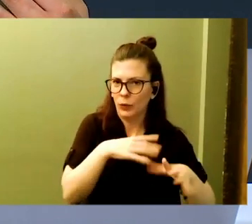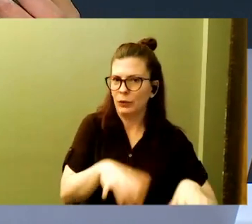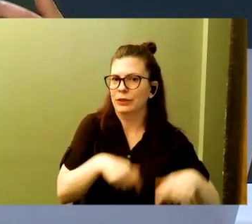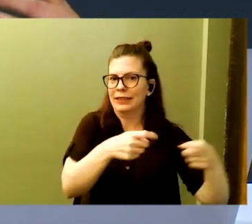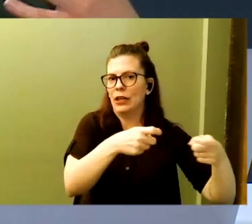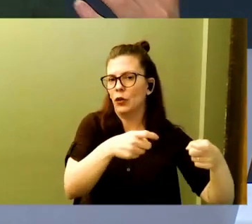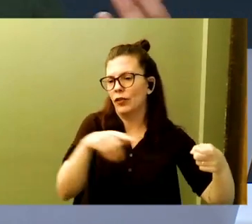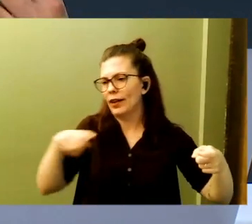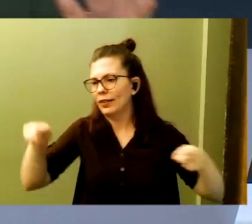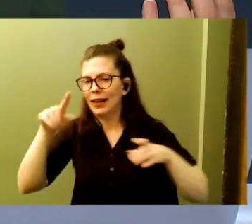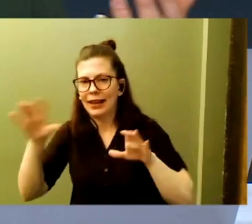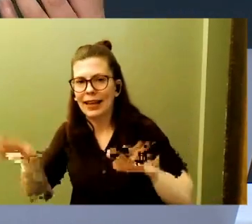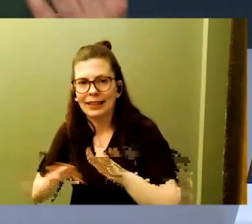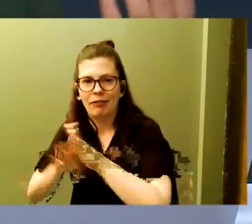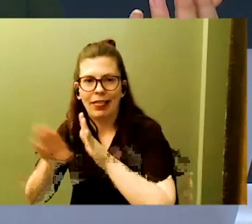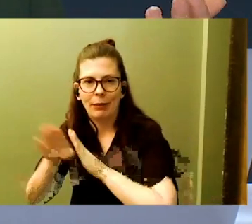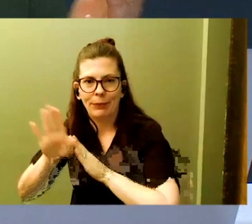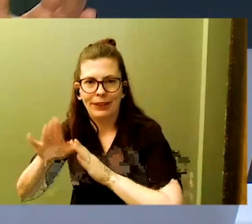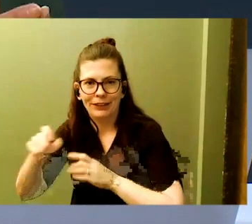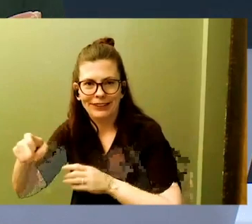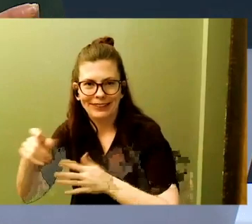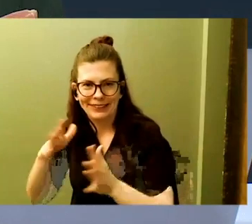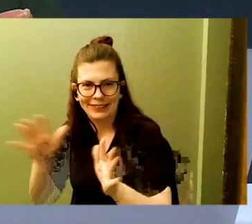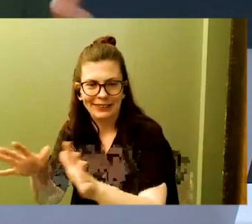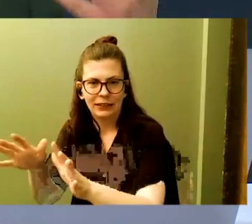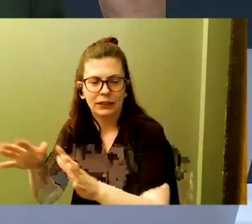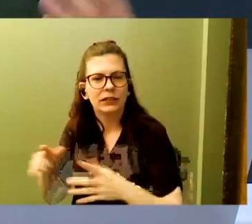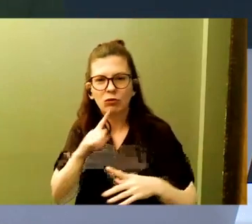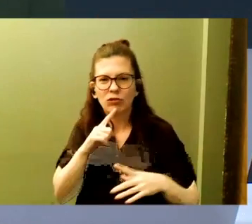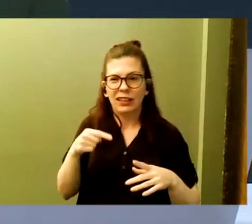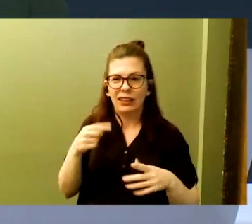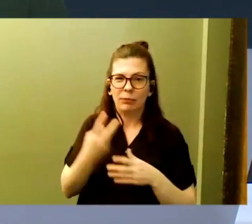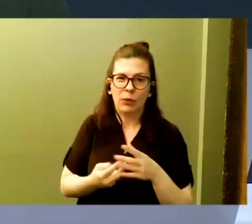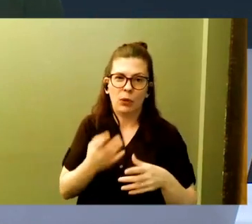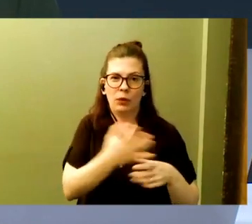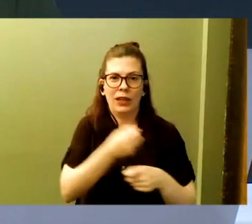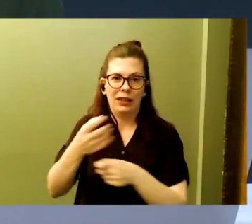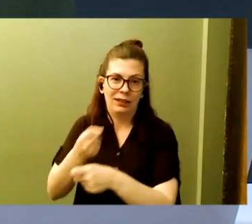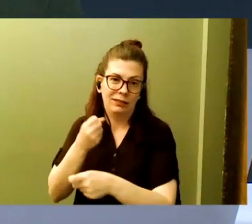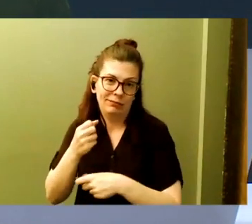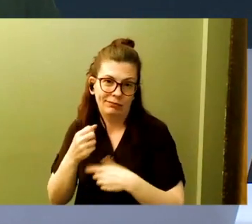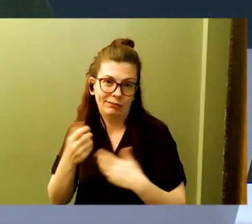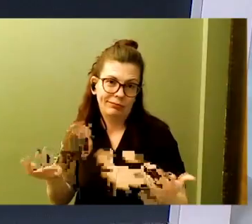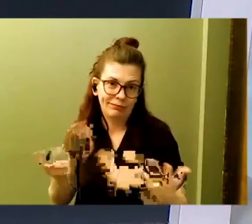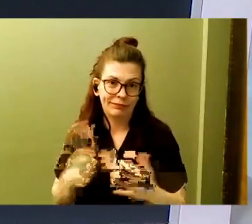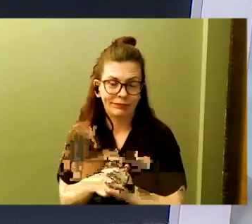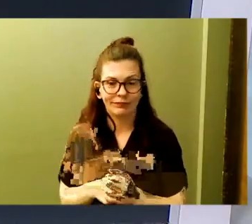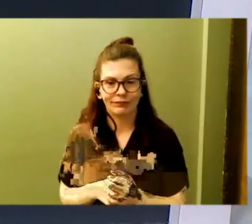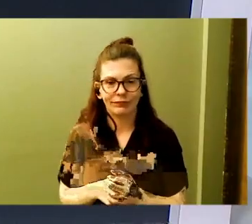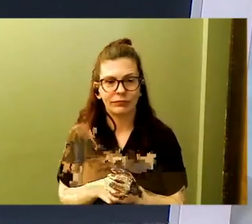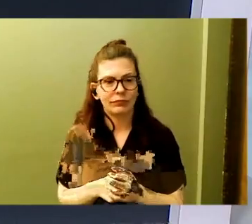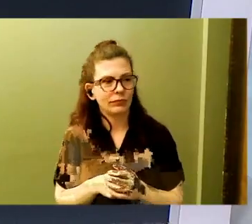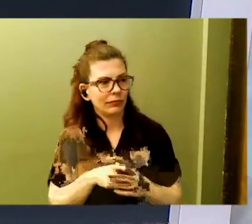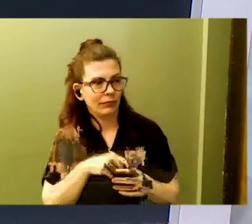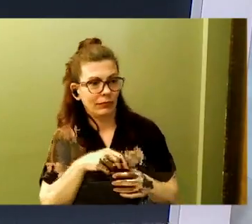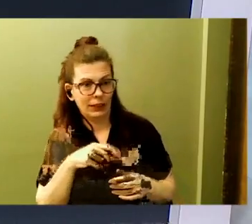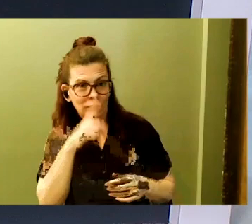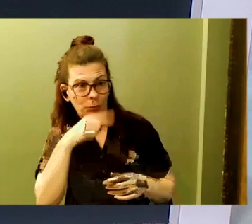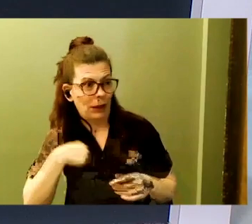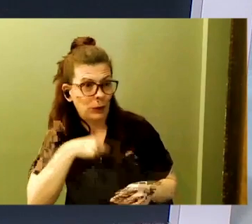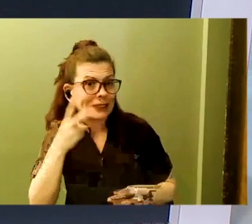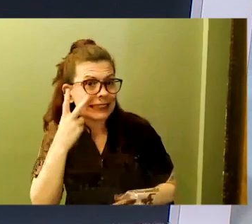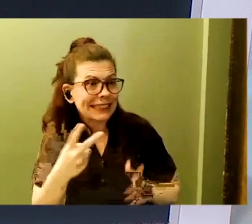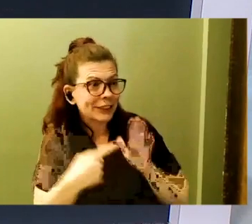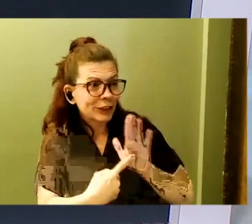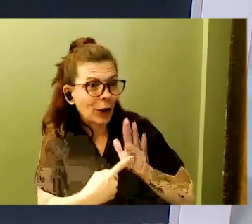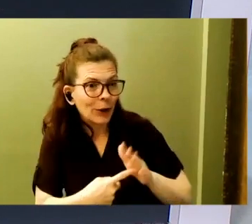to AWS, it's basically a win-win for all of us. Can we see it? Yes, please, let's see this. I